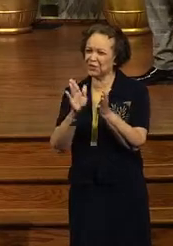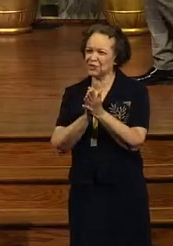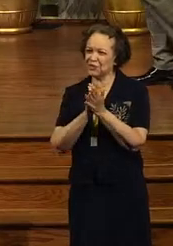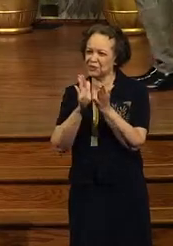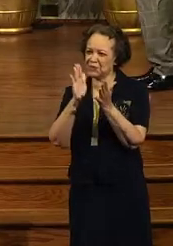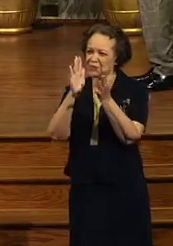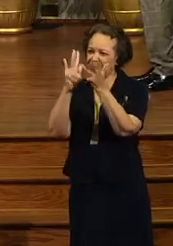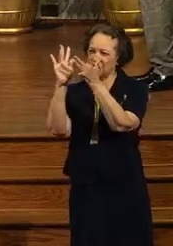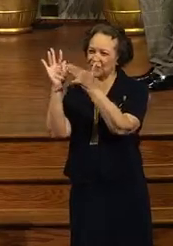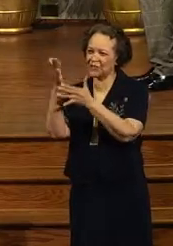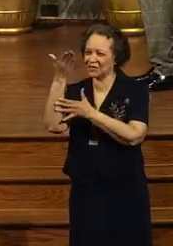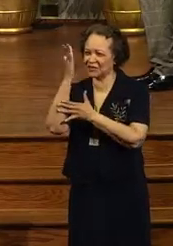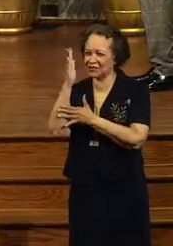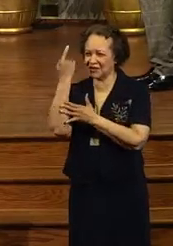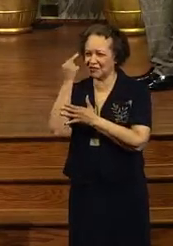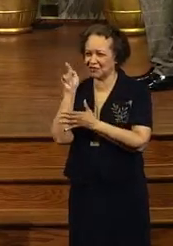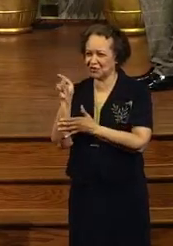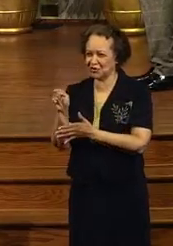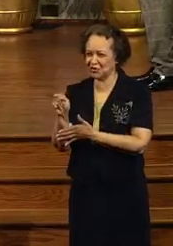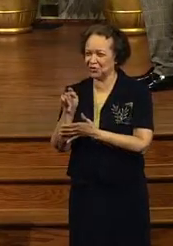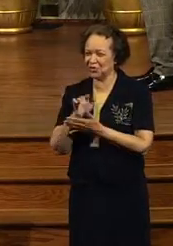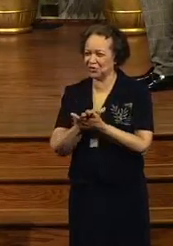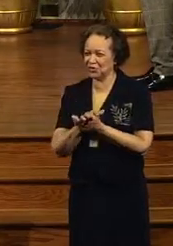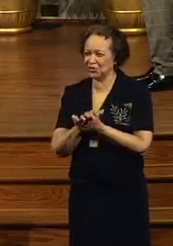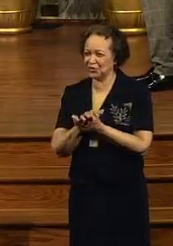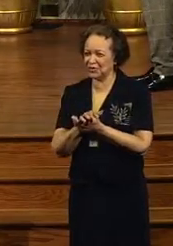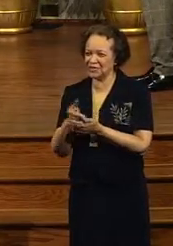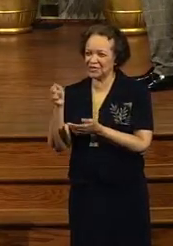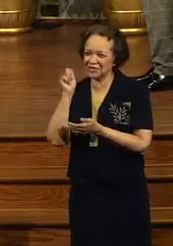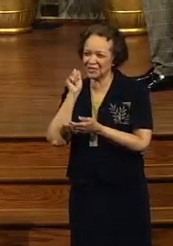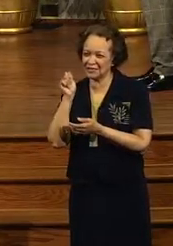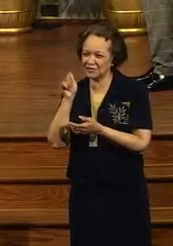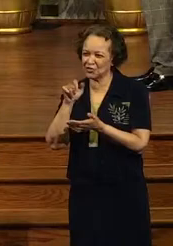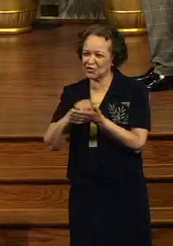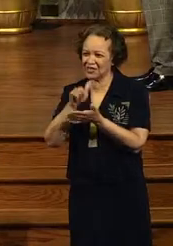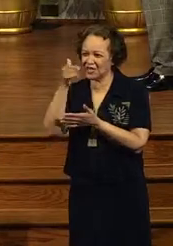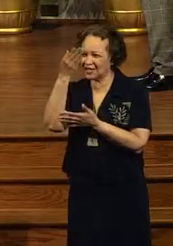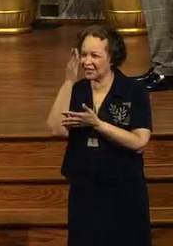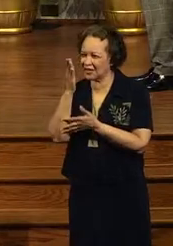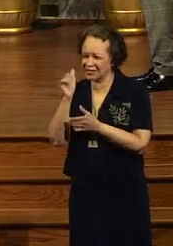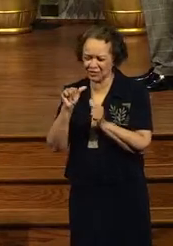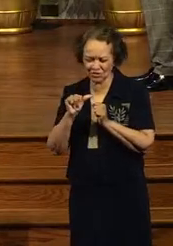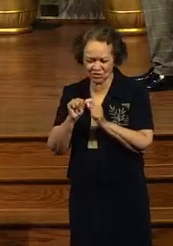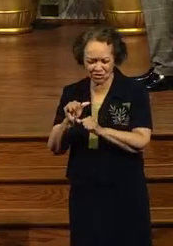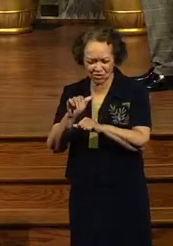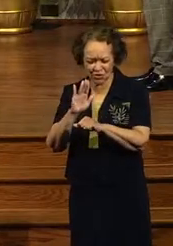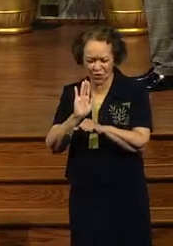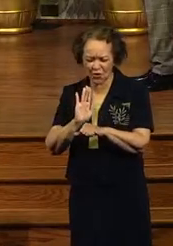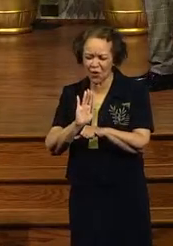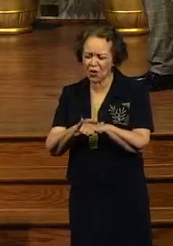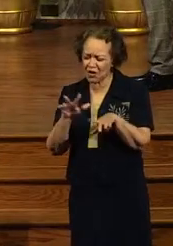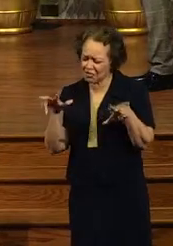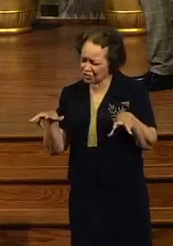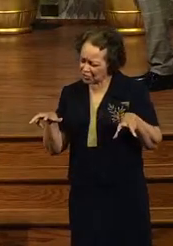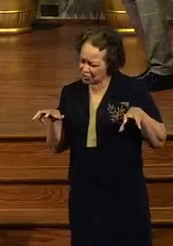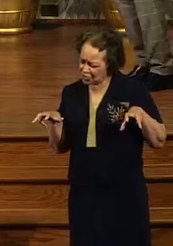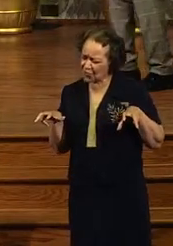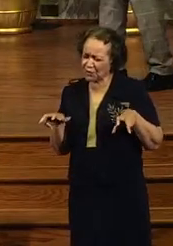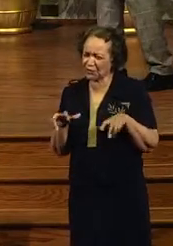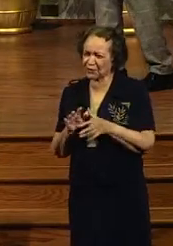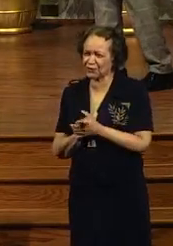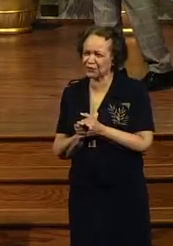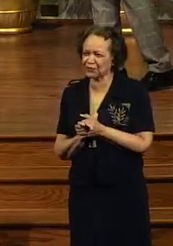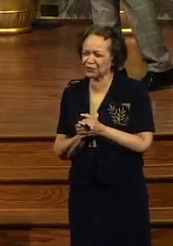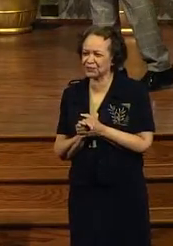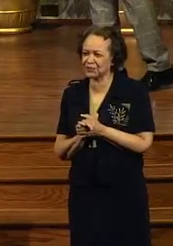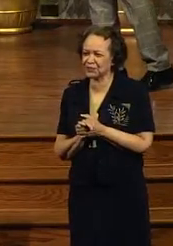you being here with us this morning, because it's a testament that God is still on the throne. Amen. God is going to work it out.